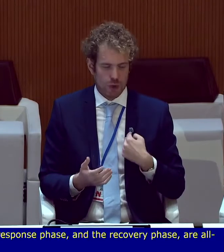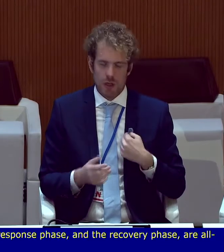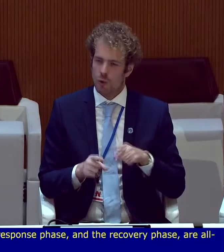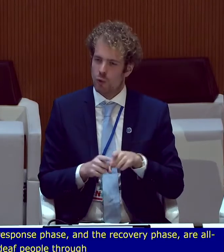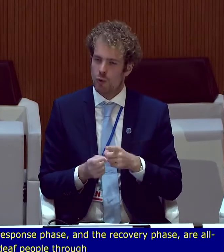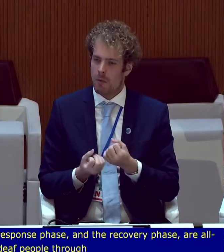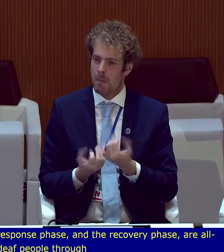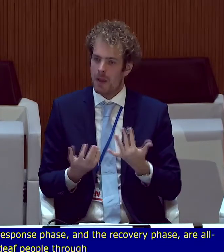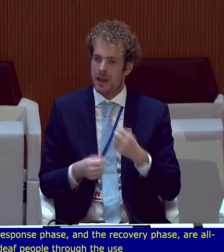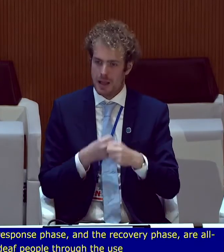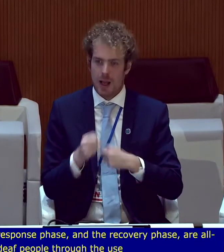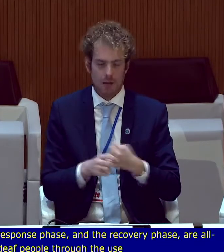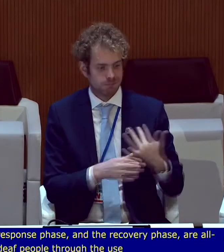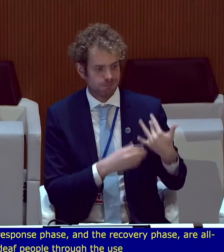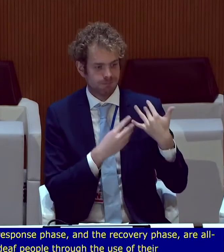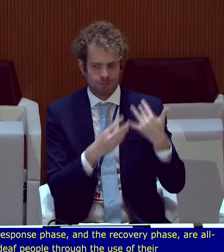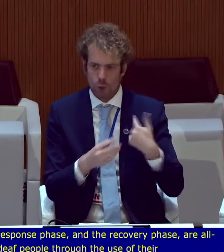language.